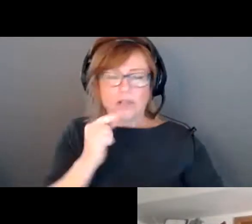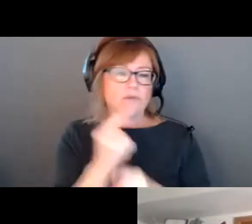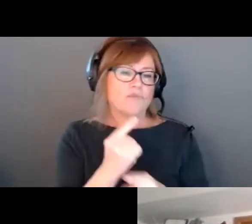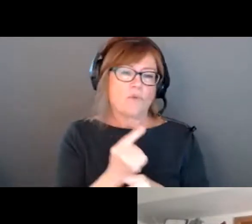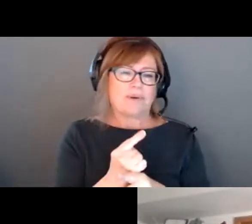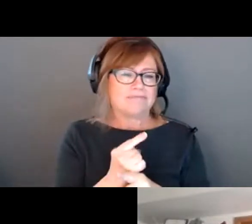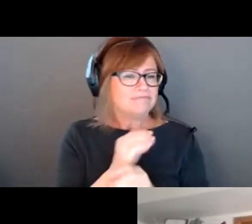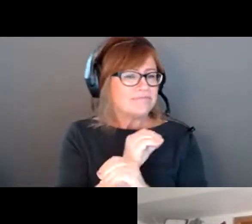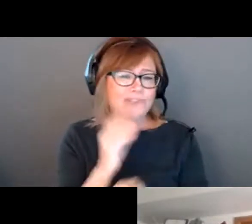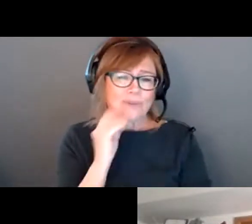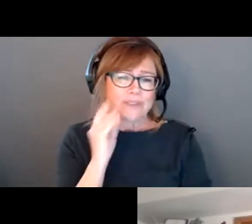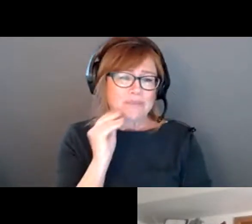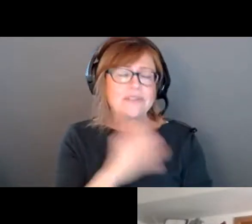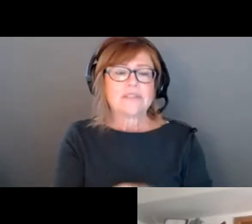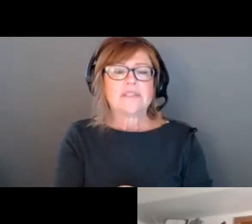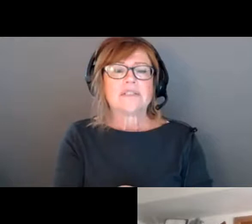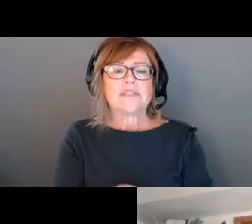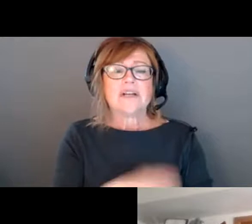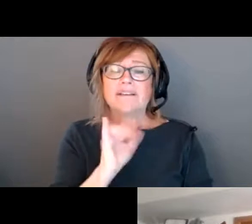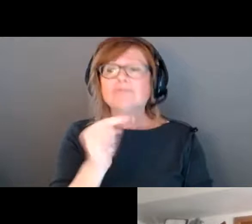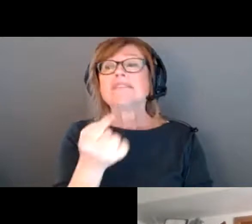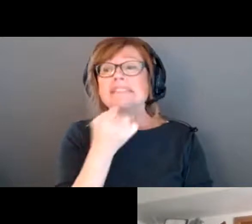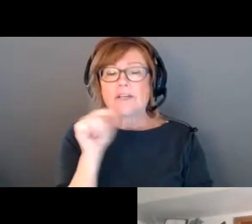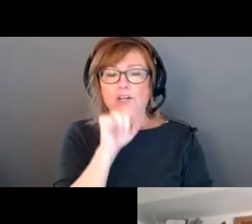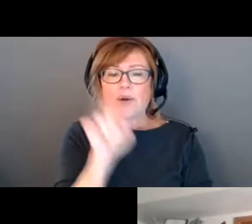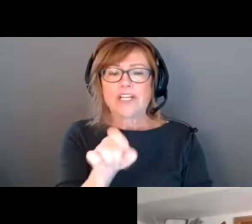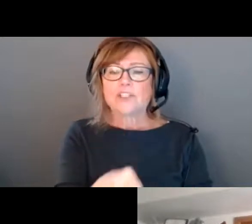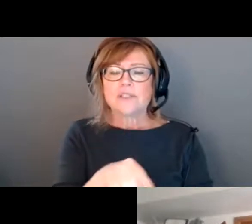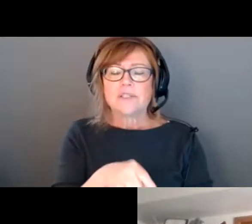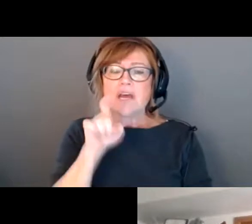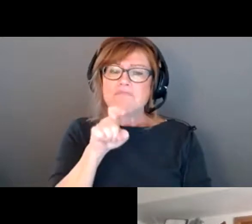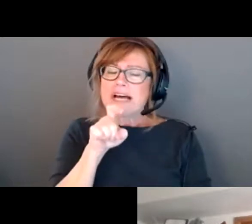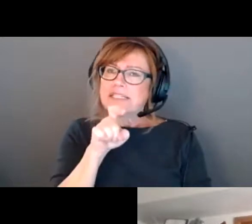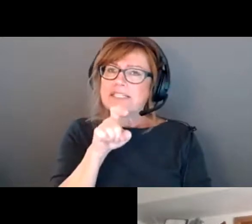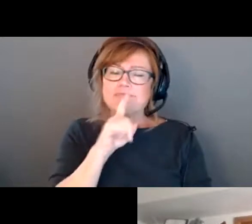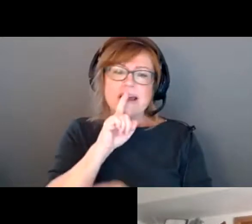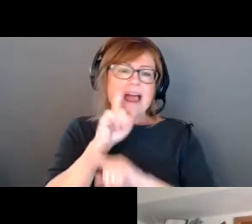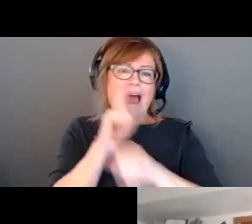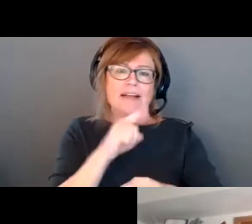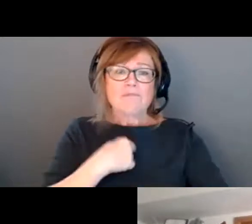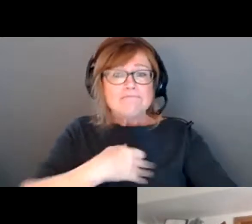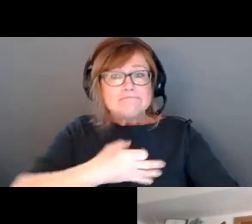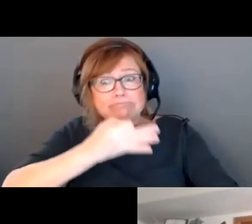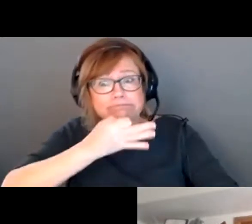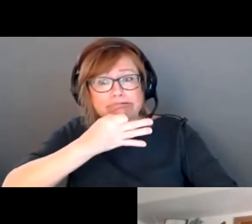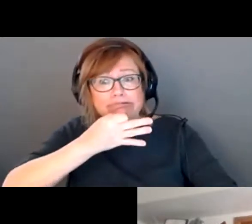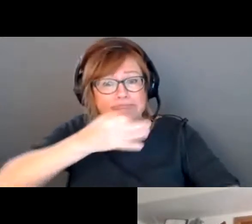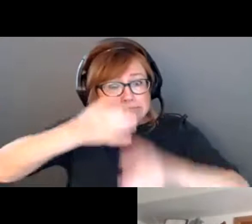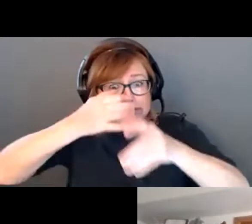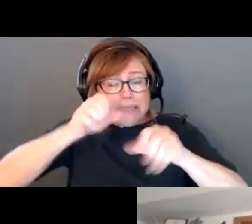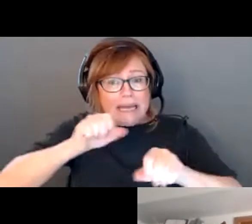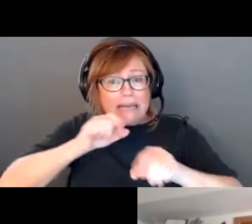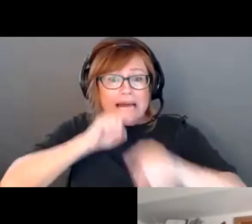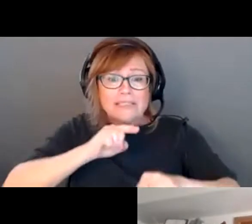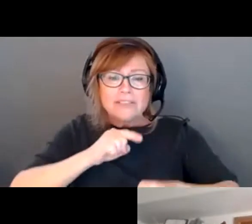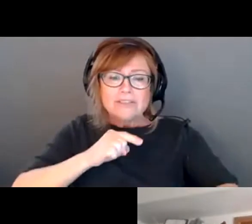that question. It is a serious question and it needs to be addressed. I don't have the expertise to answer it.